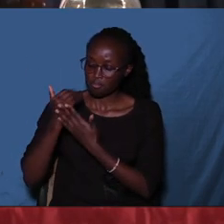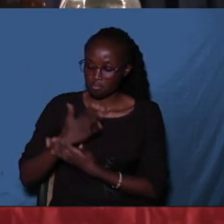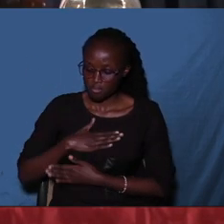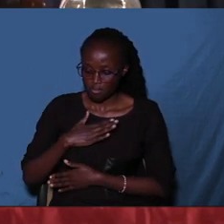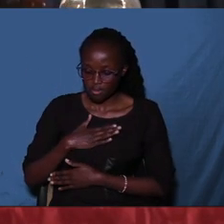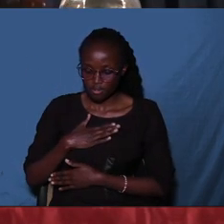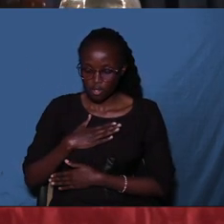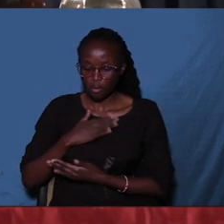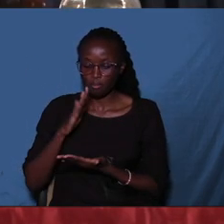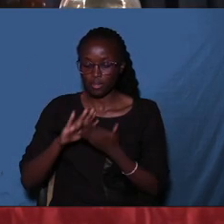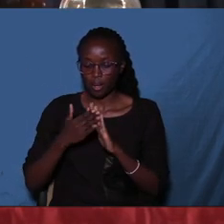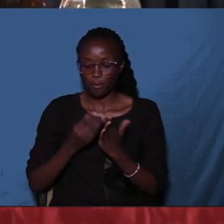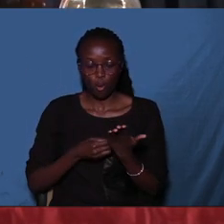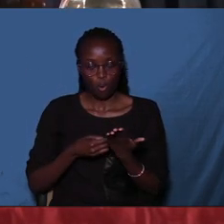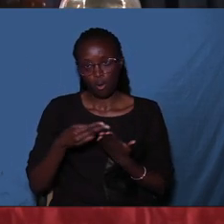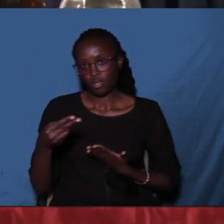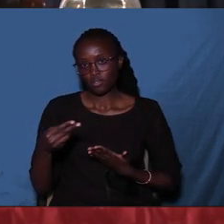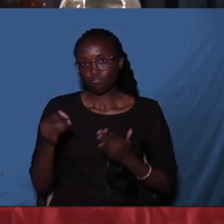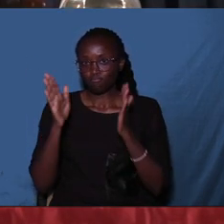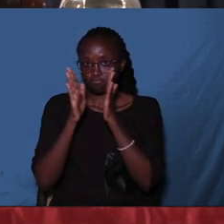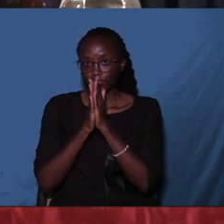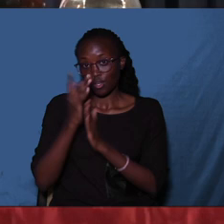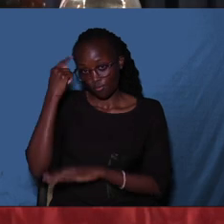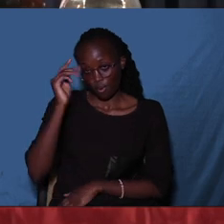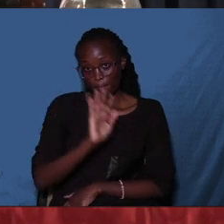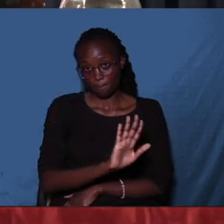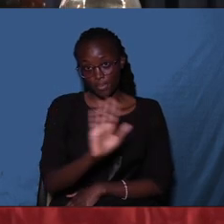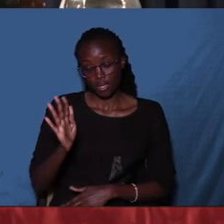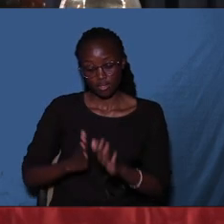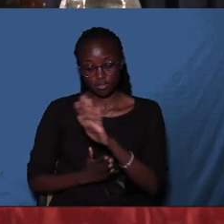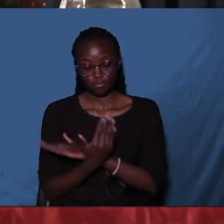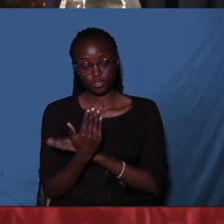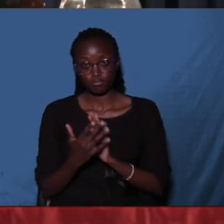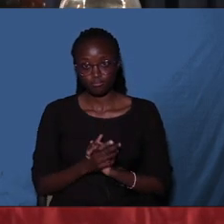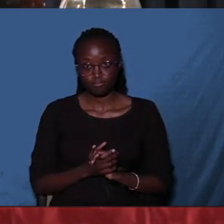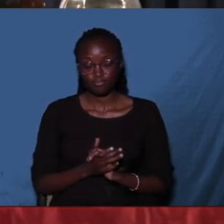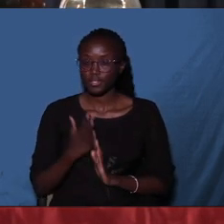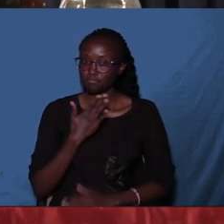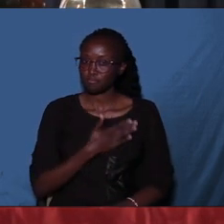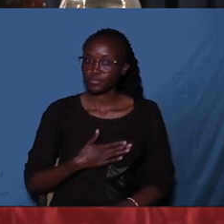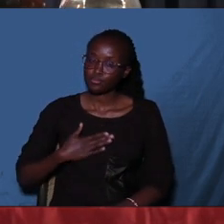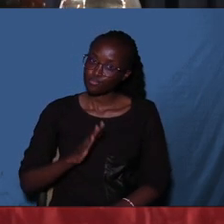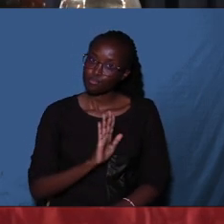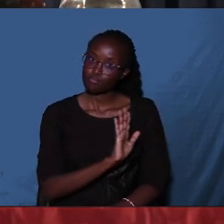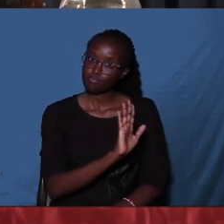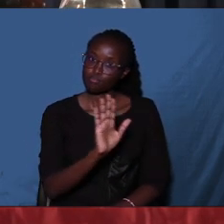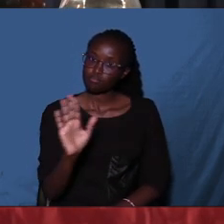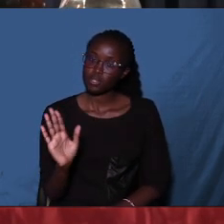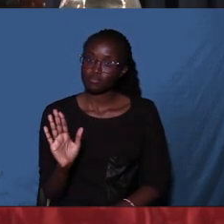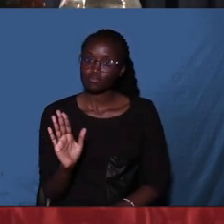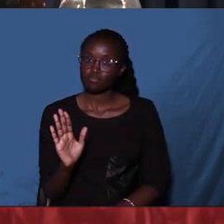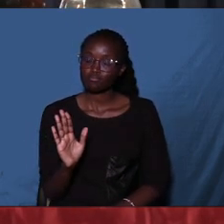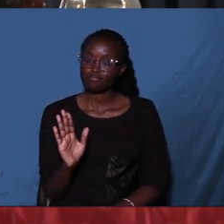me. That is my prayer for you this morning. Be the original. Be the